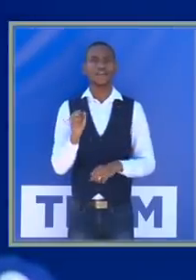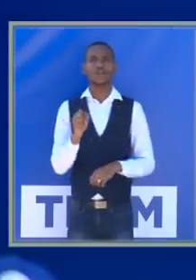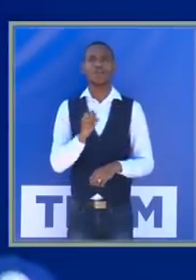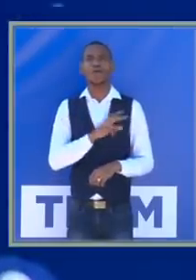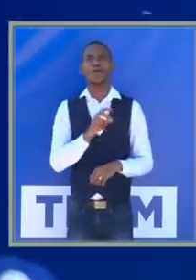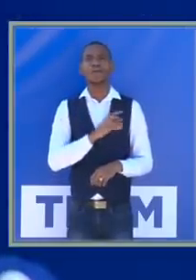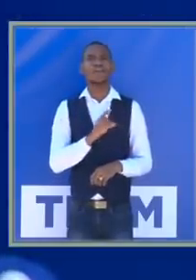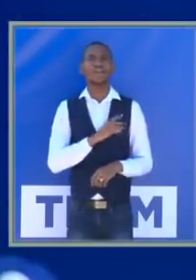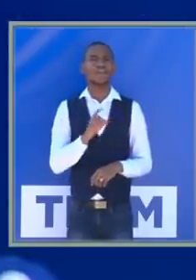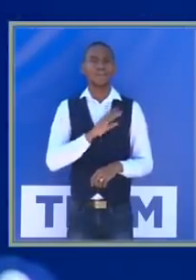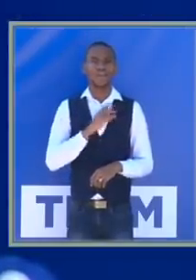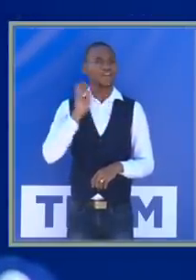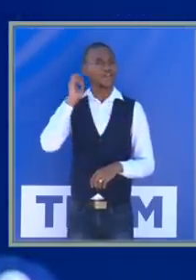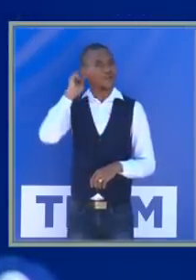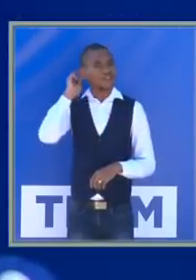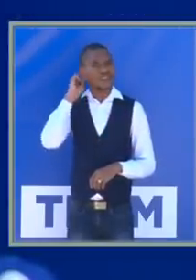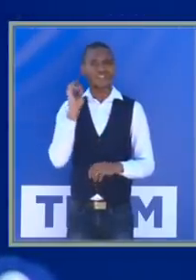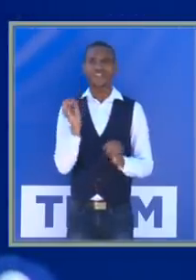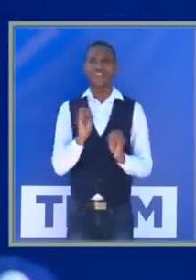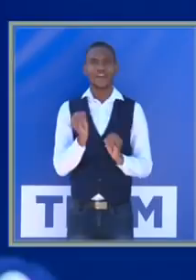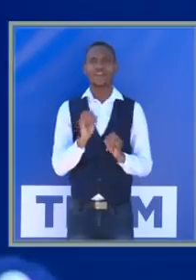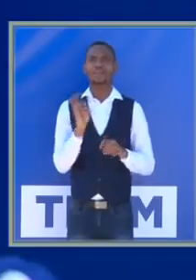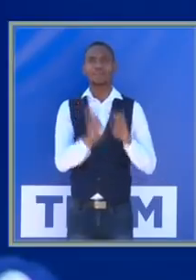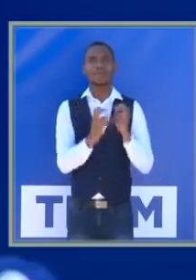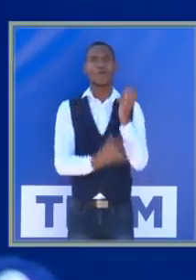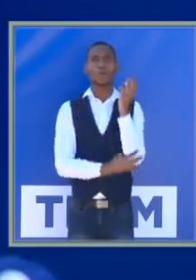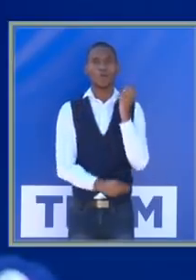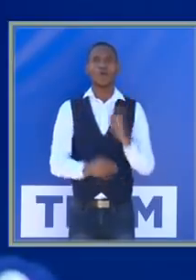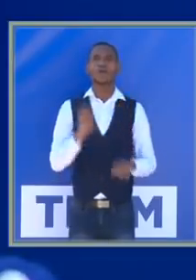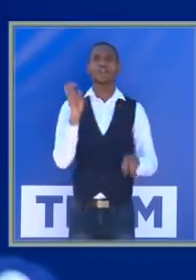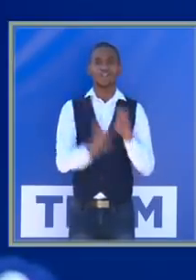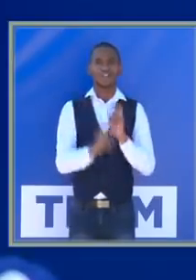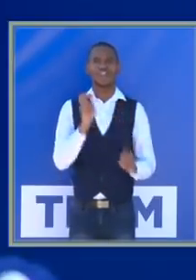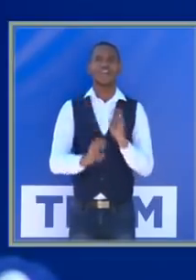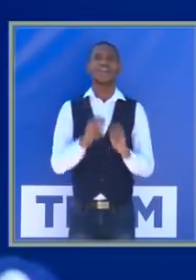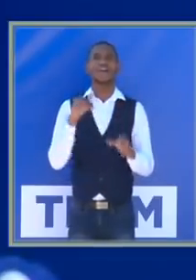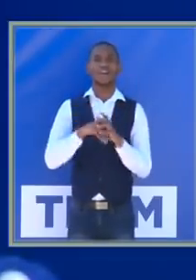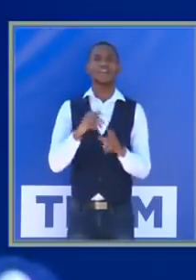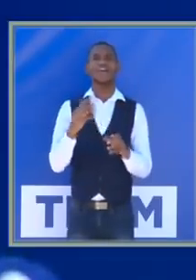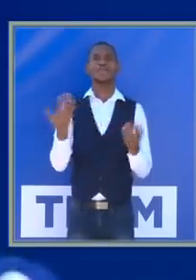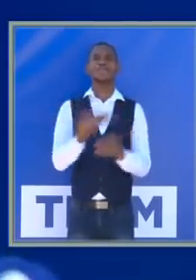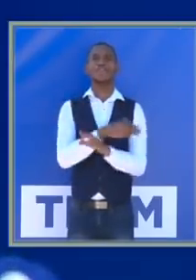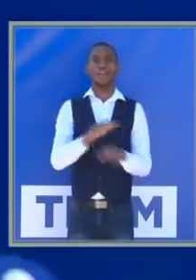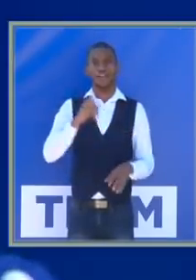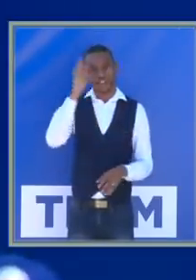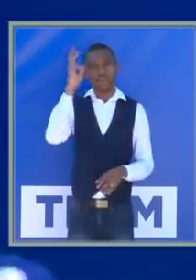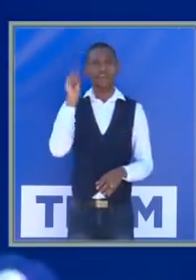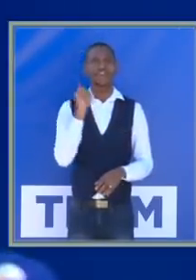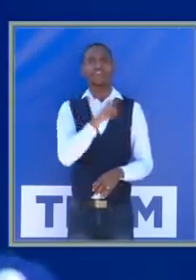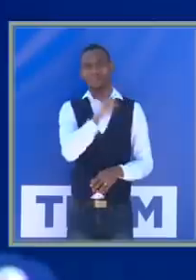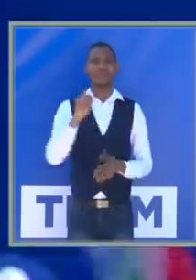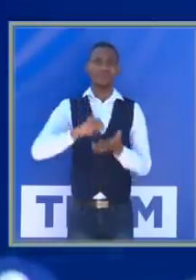they steal from the poor, but then about Nelson Mandela.